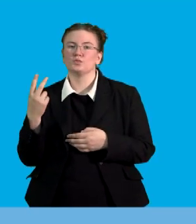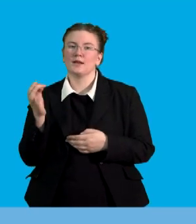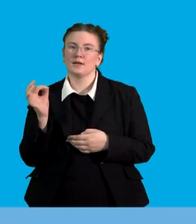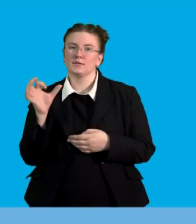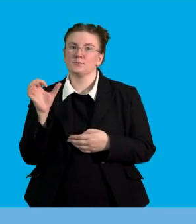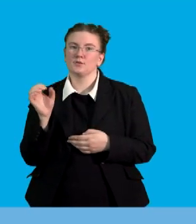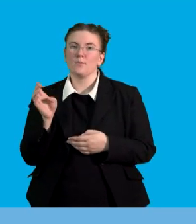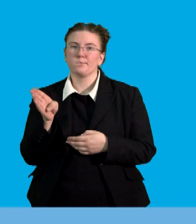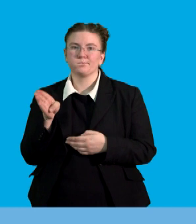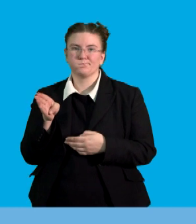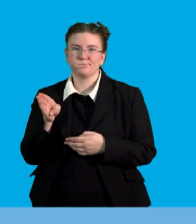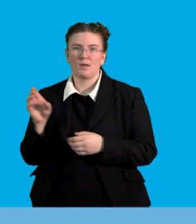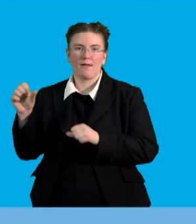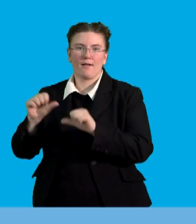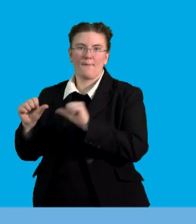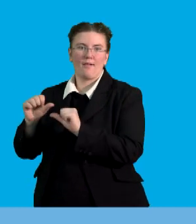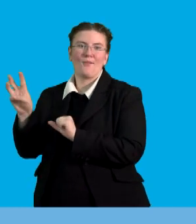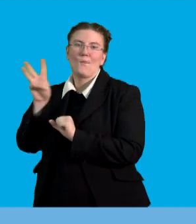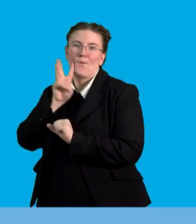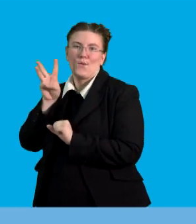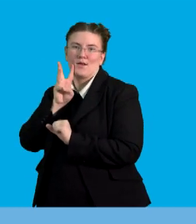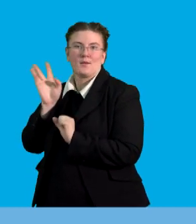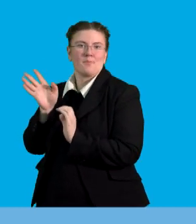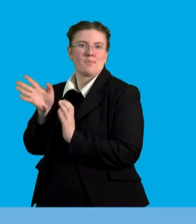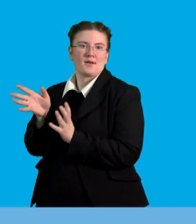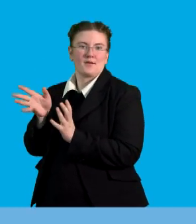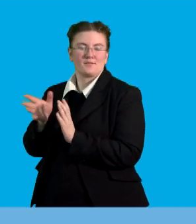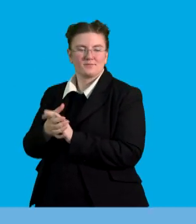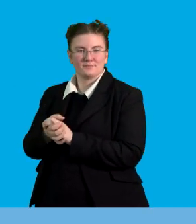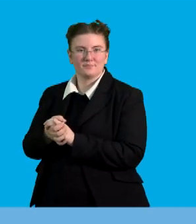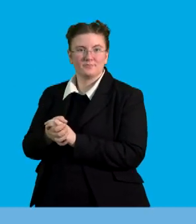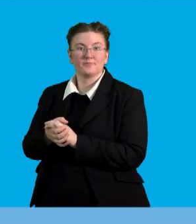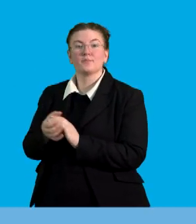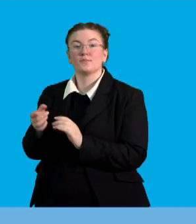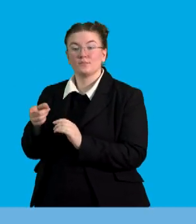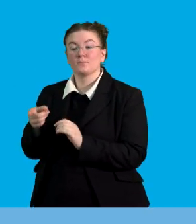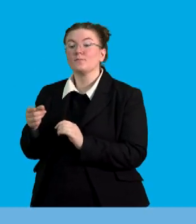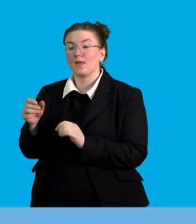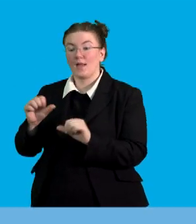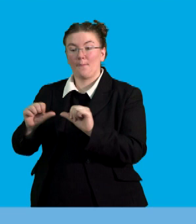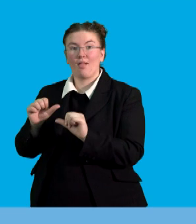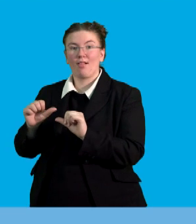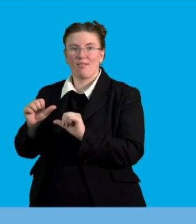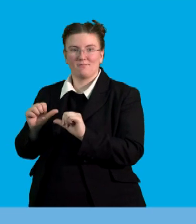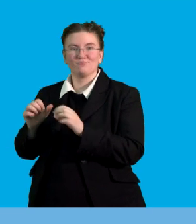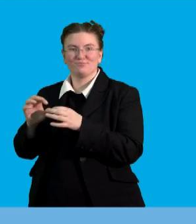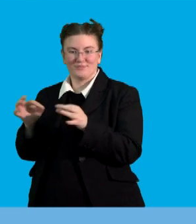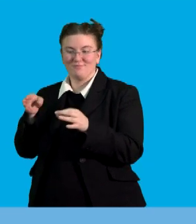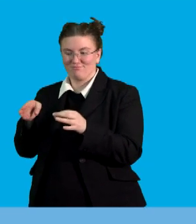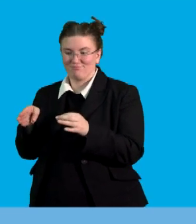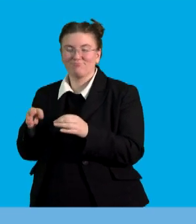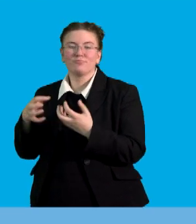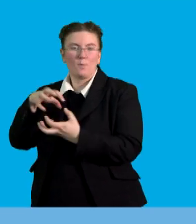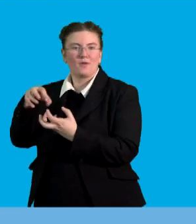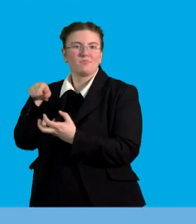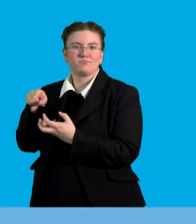hydrogen atoms only in that chemical compound of water and the 1 oxygen atom in that chemical compound. So we